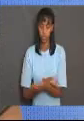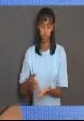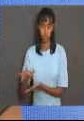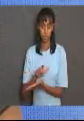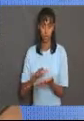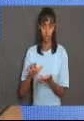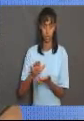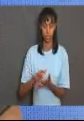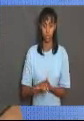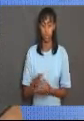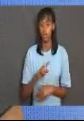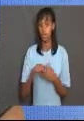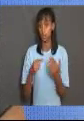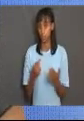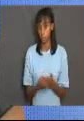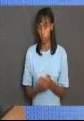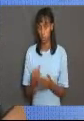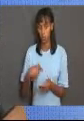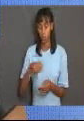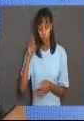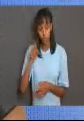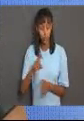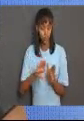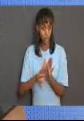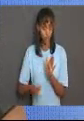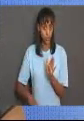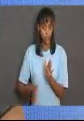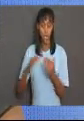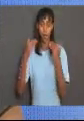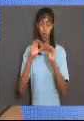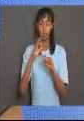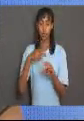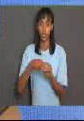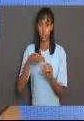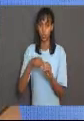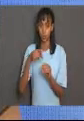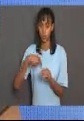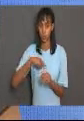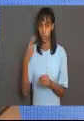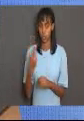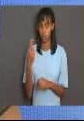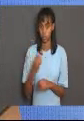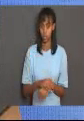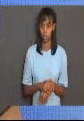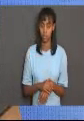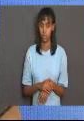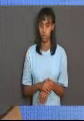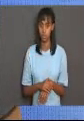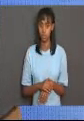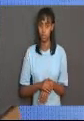crisis. Therefore, we should reduce the amount of fossil fuels we use.